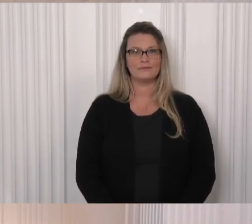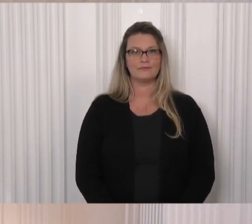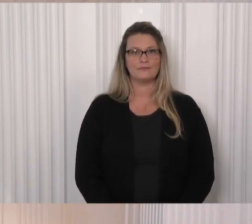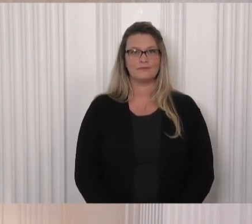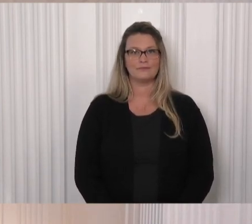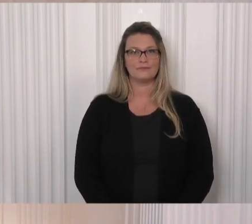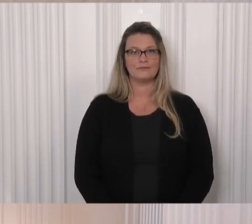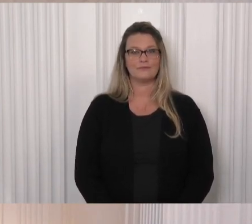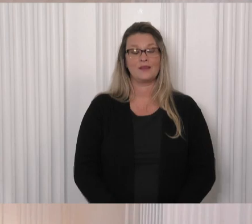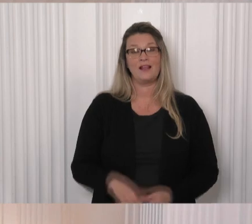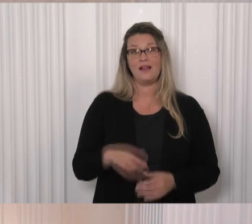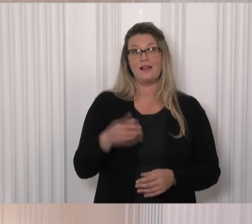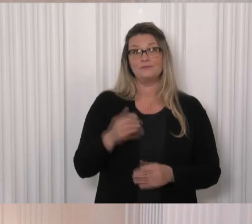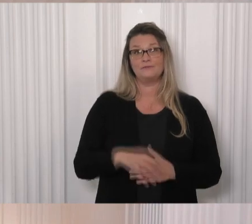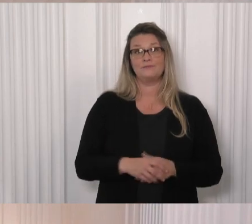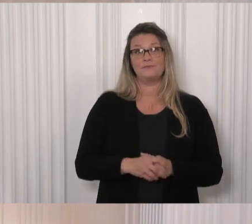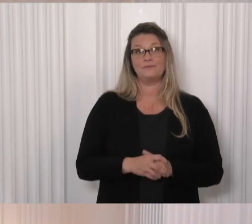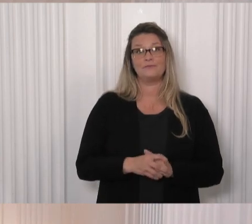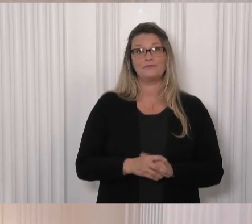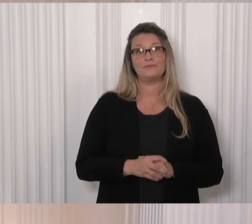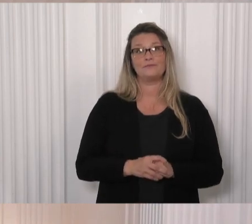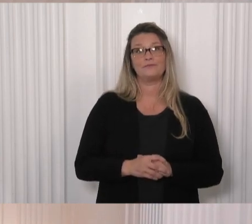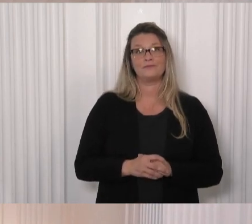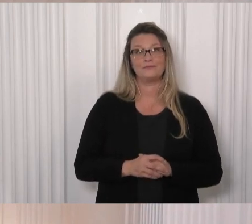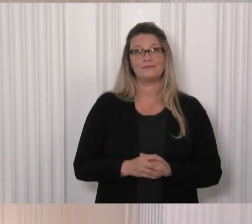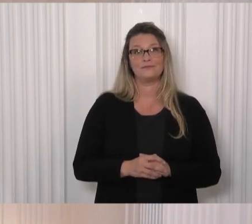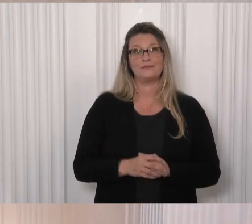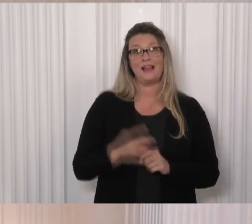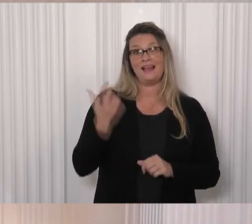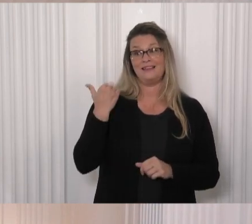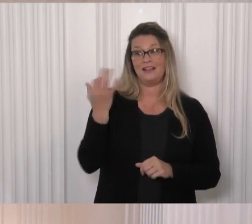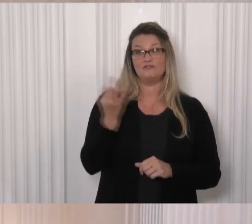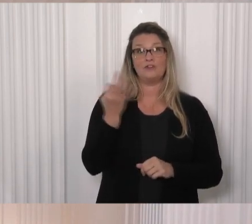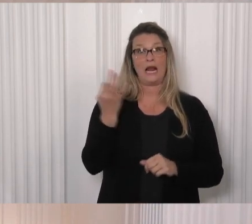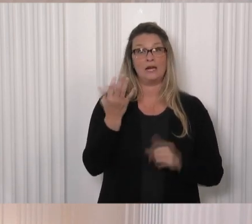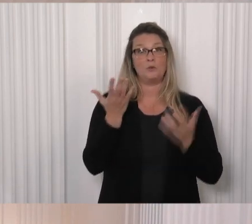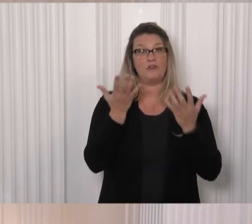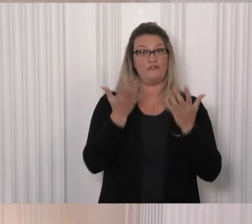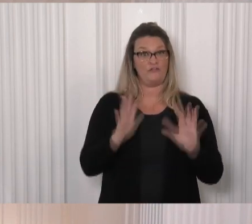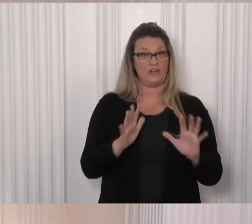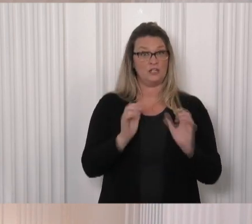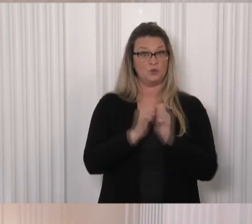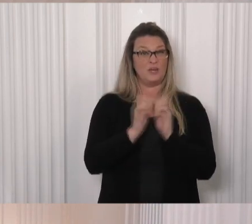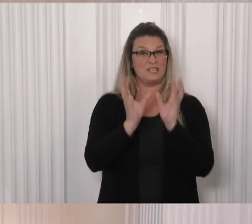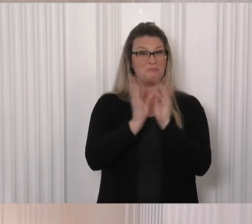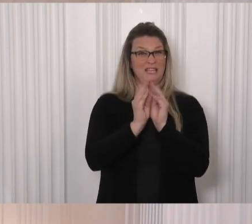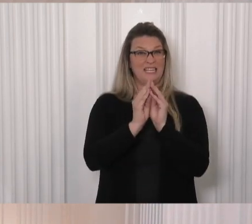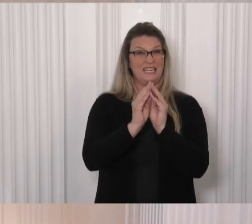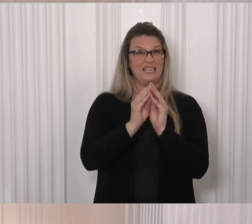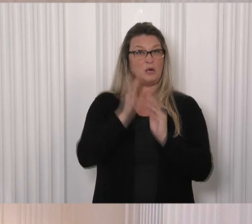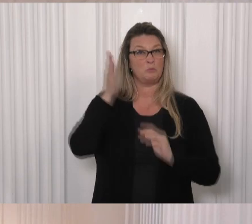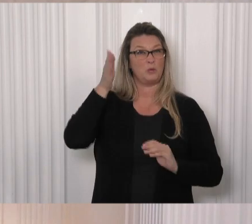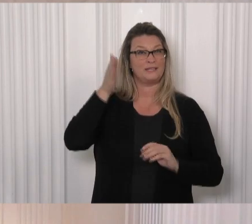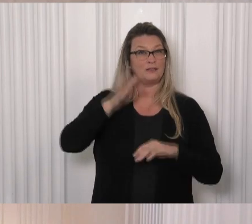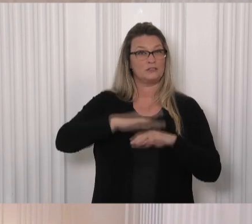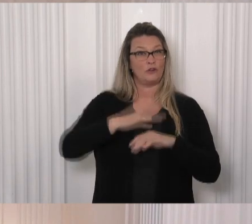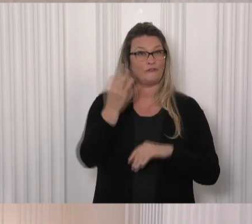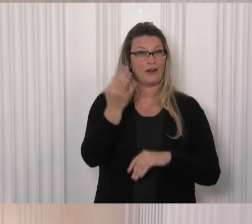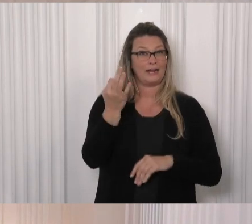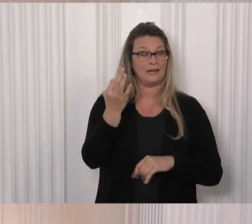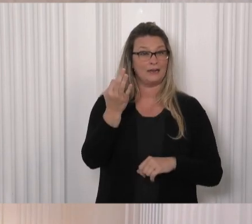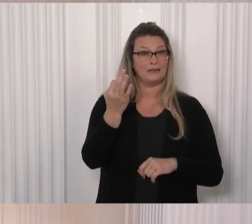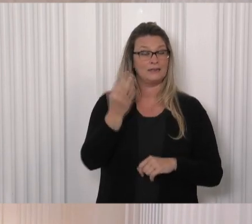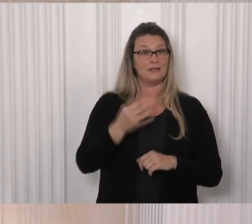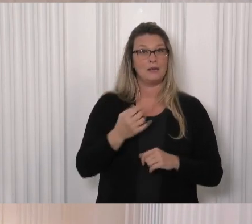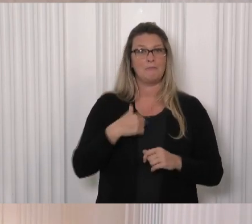On Friday, when we got through with our press conference and everything, the